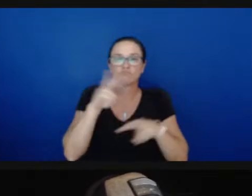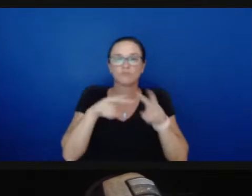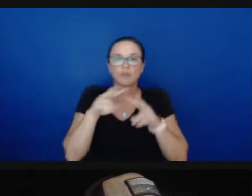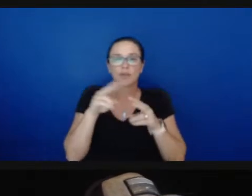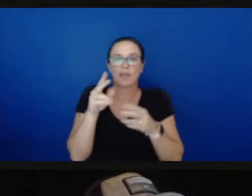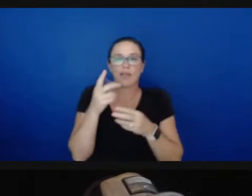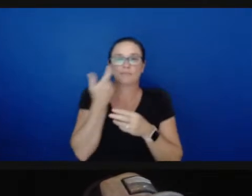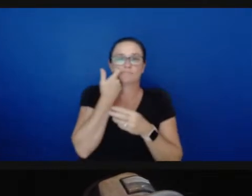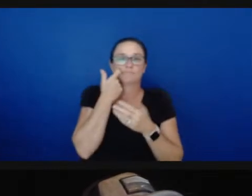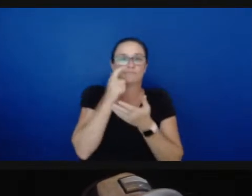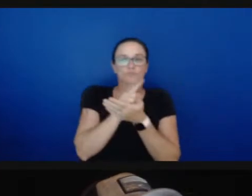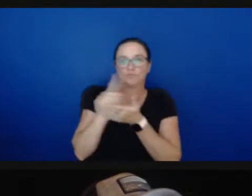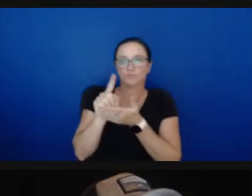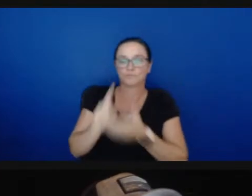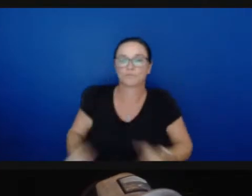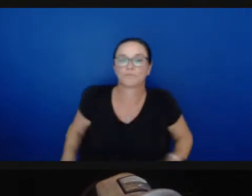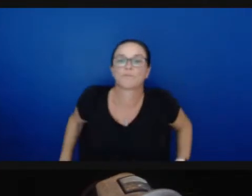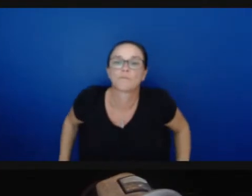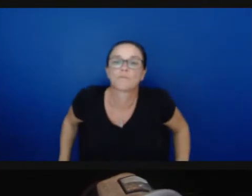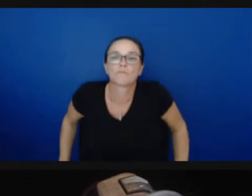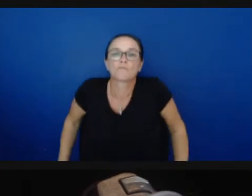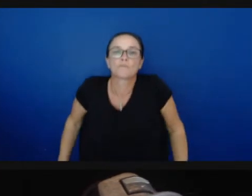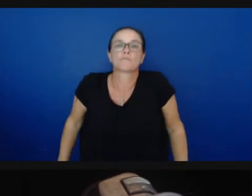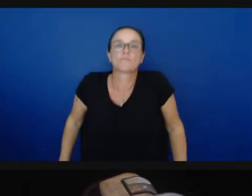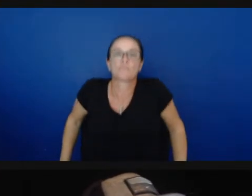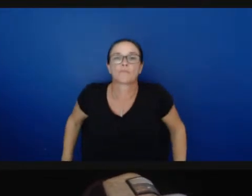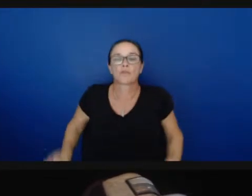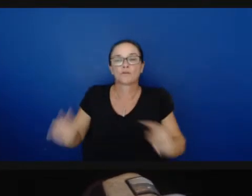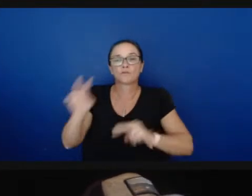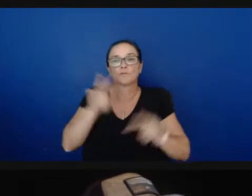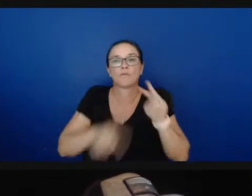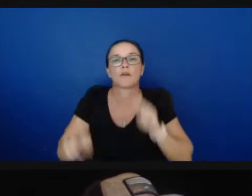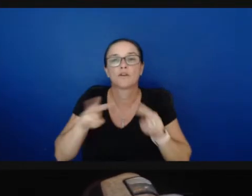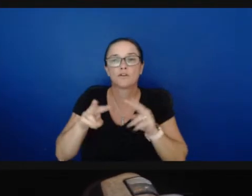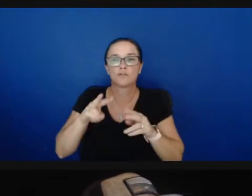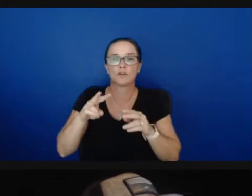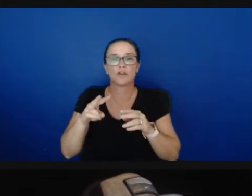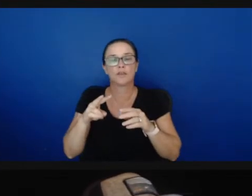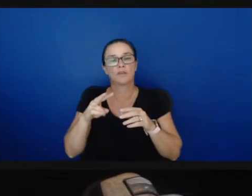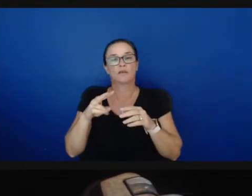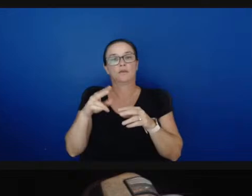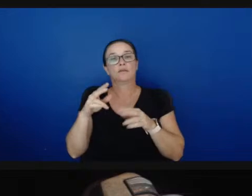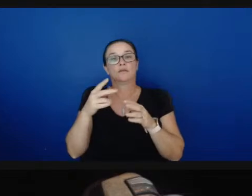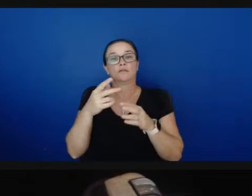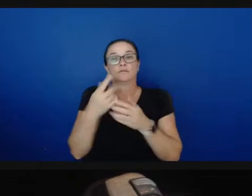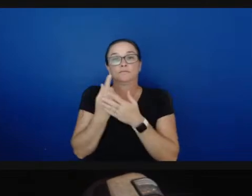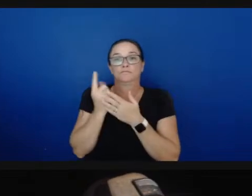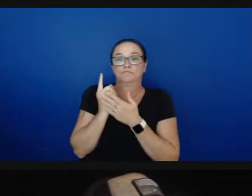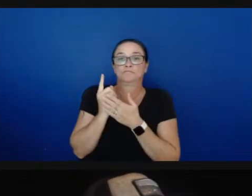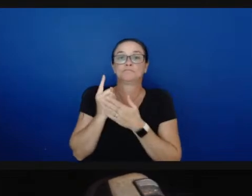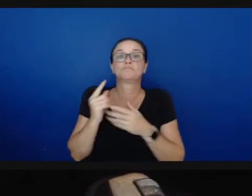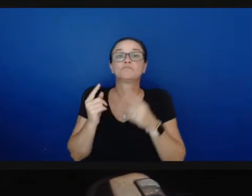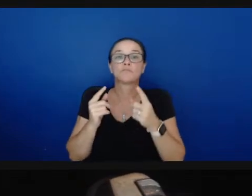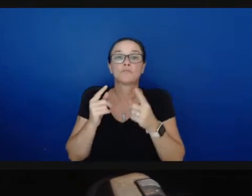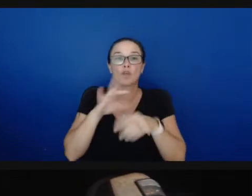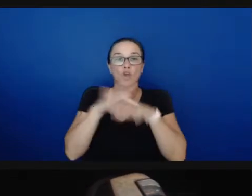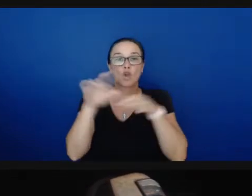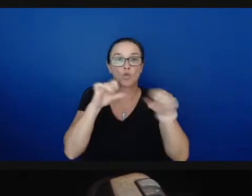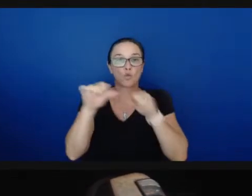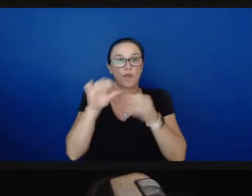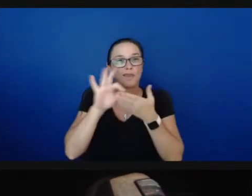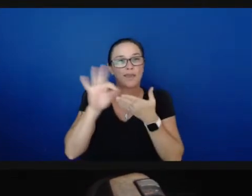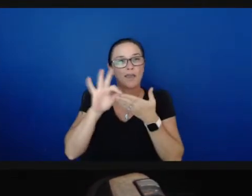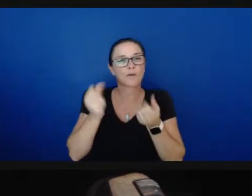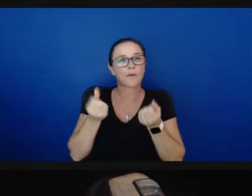So monitoring signals by time, looking at last week. Here are the earthquake counts per day. And you can see